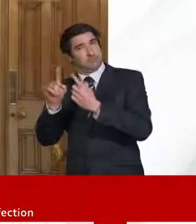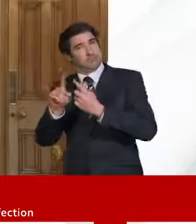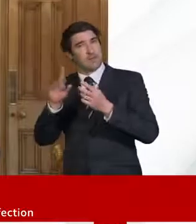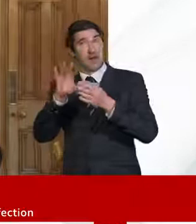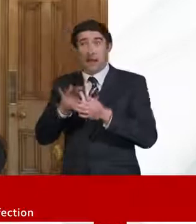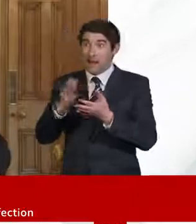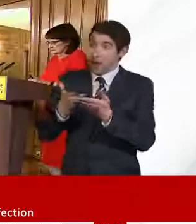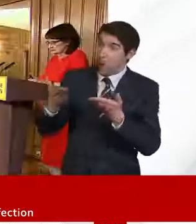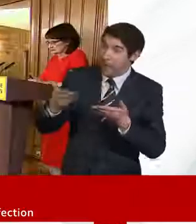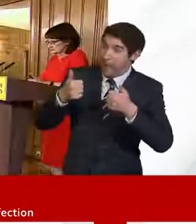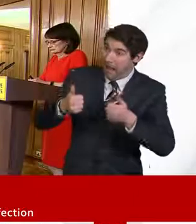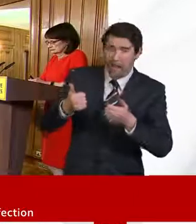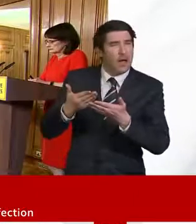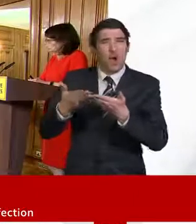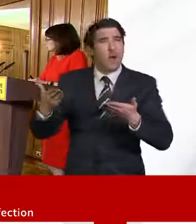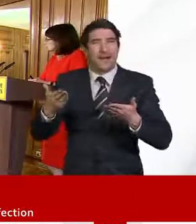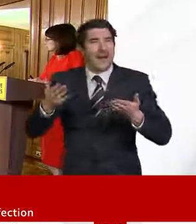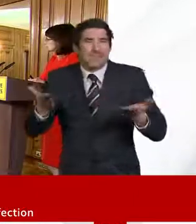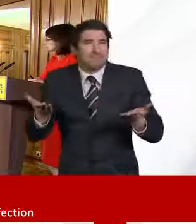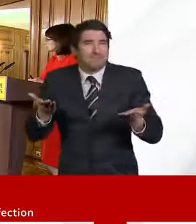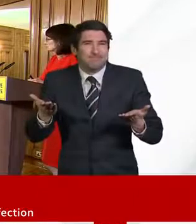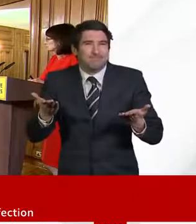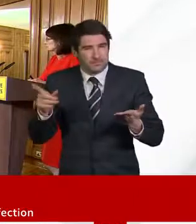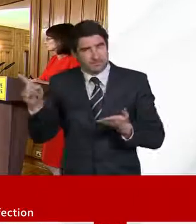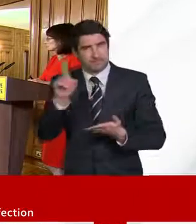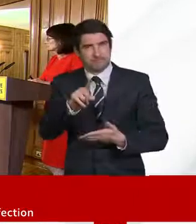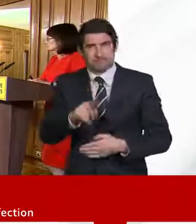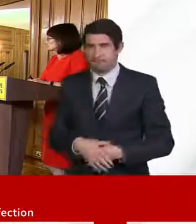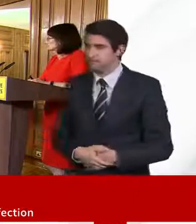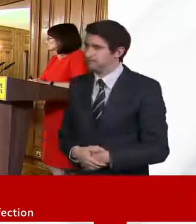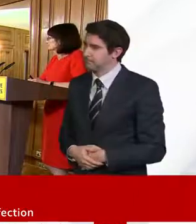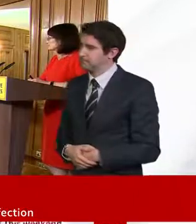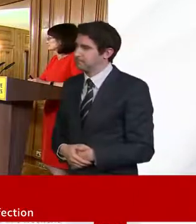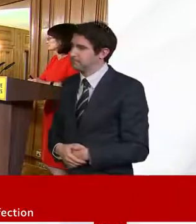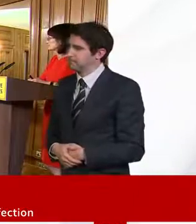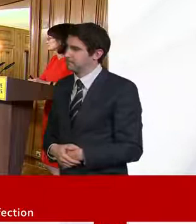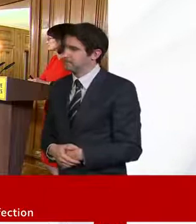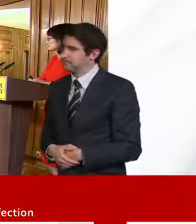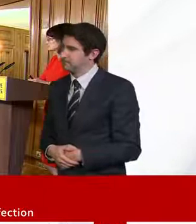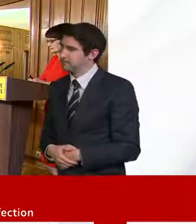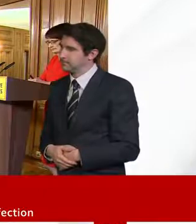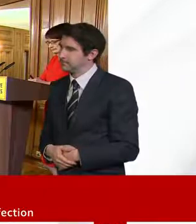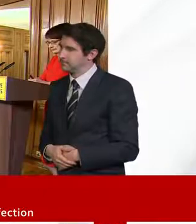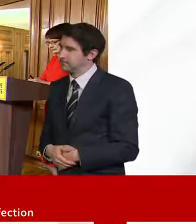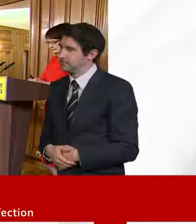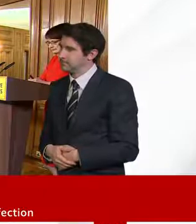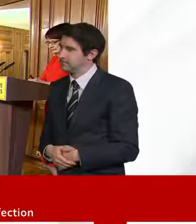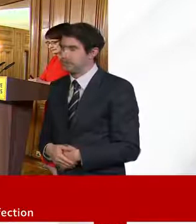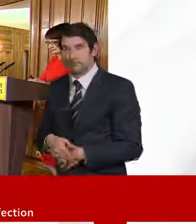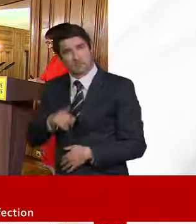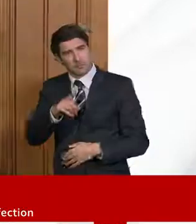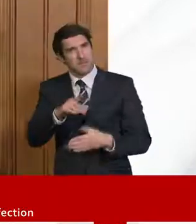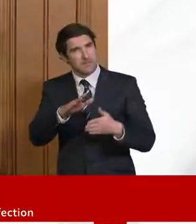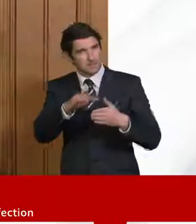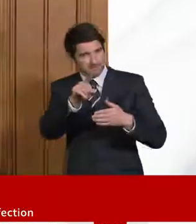perhaps more illuminating. Stephen. So maybe on the deaths, so deaths numbers will vary from day to day, and I think what's